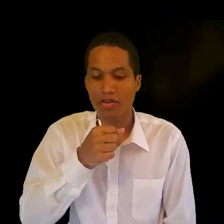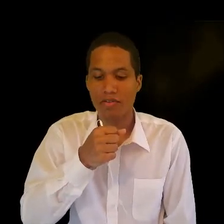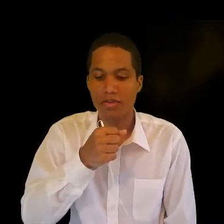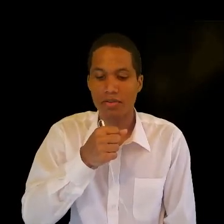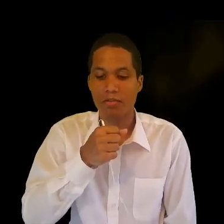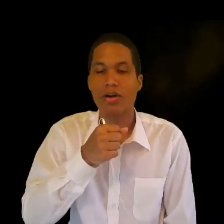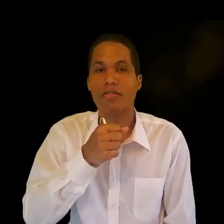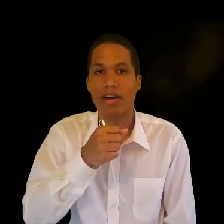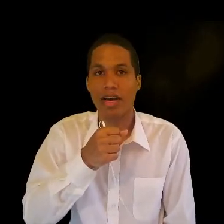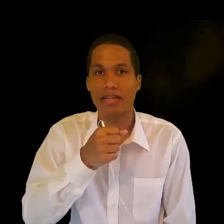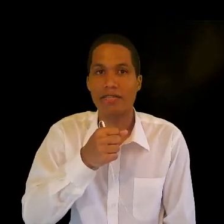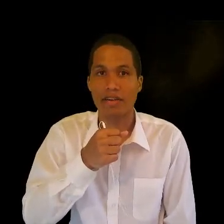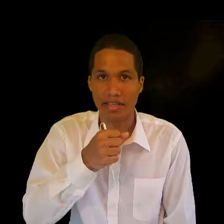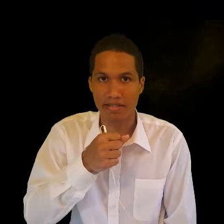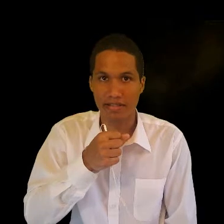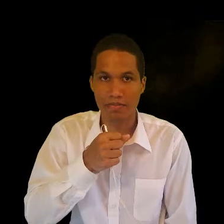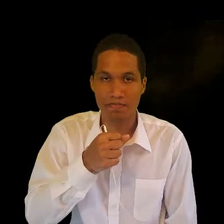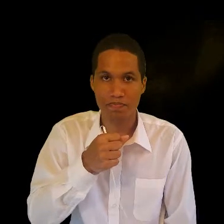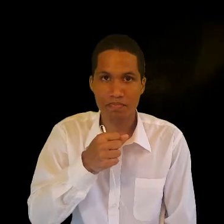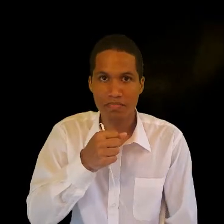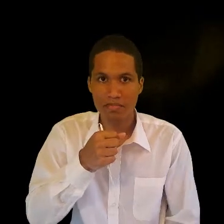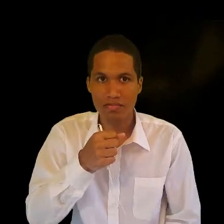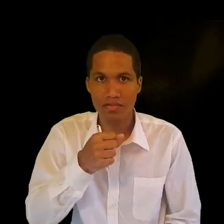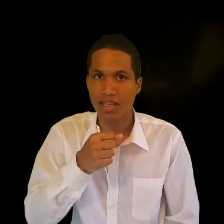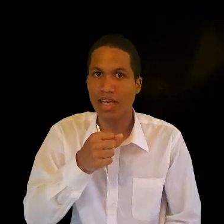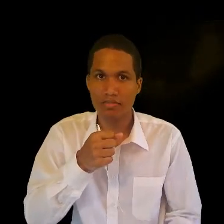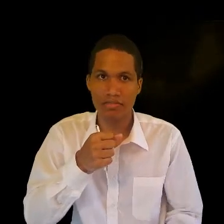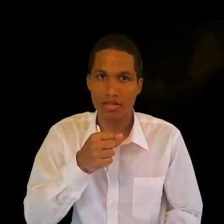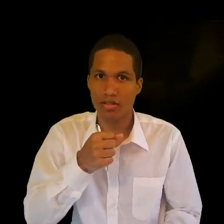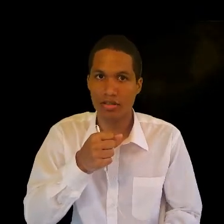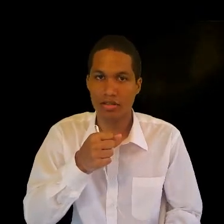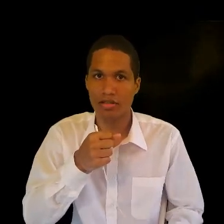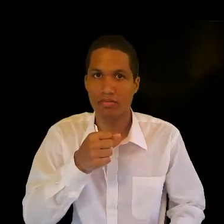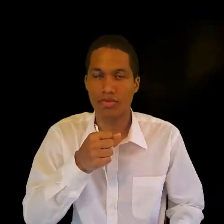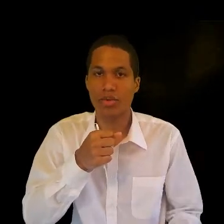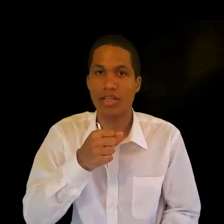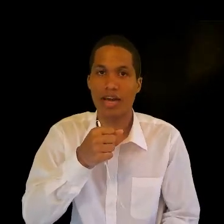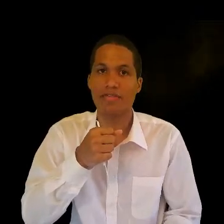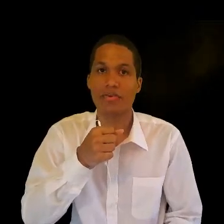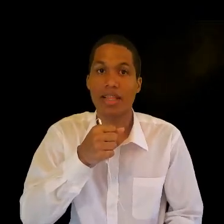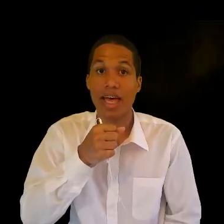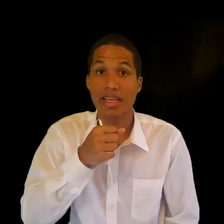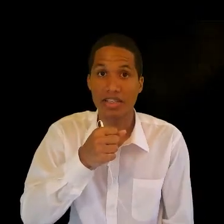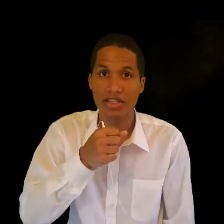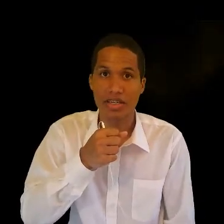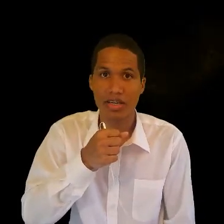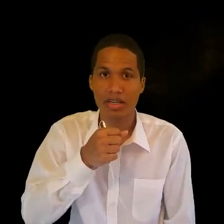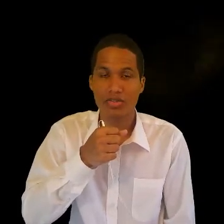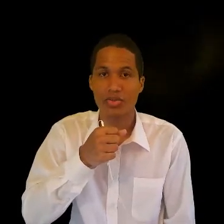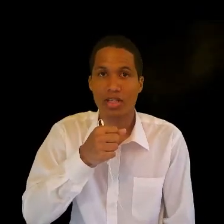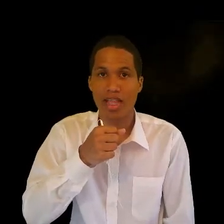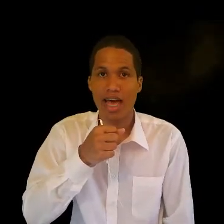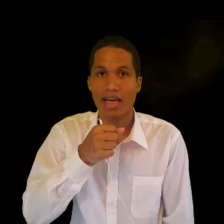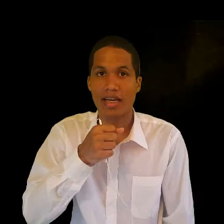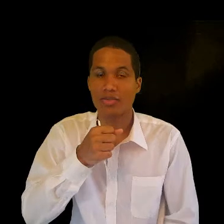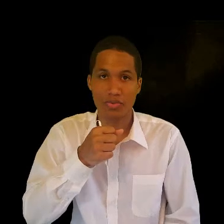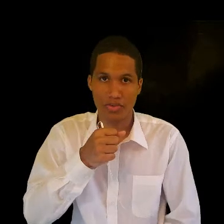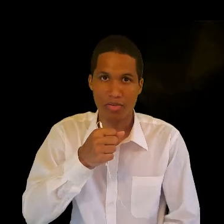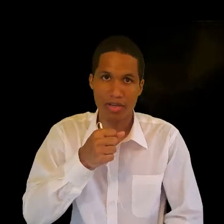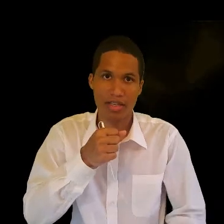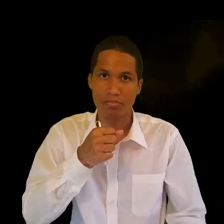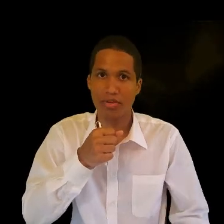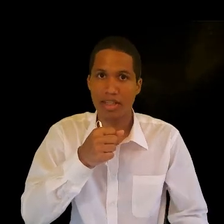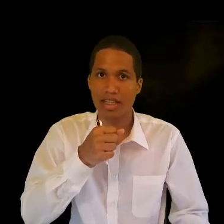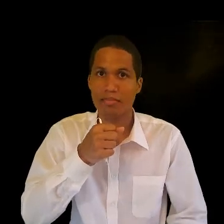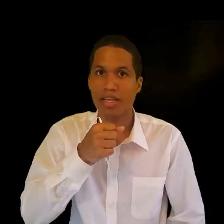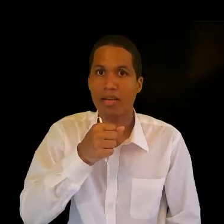meaning of modifying phrases. Again, you only have to add ing to the verb